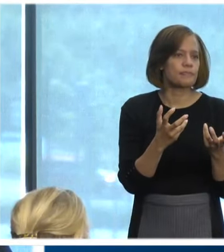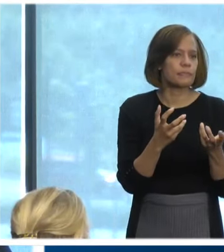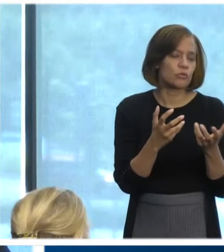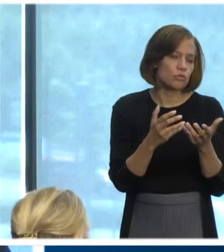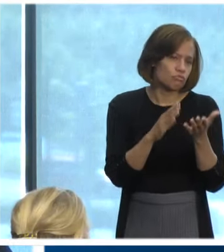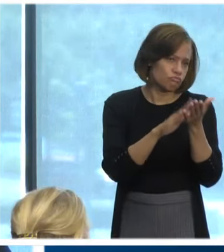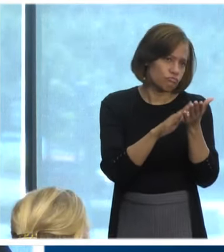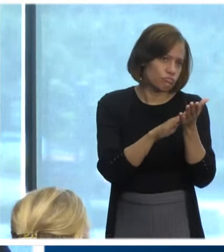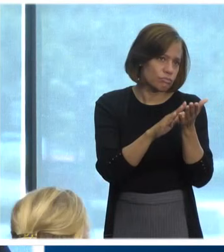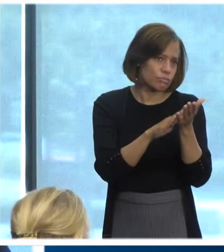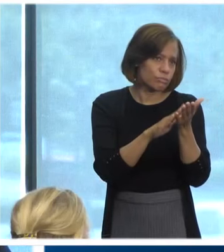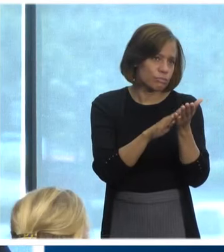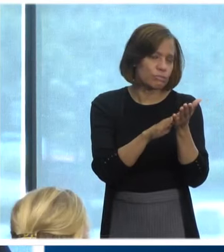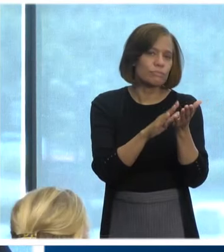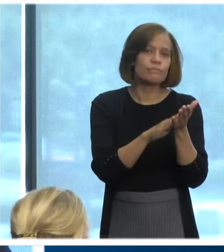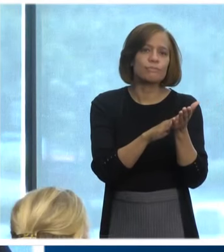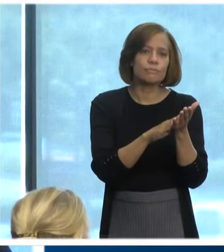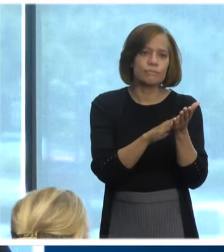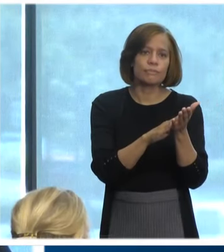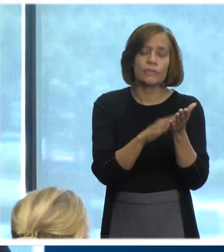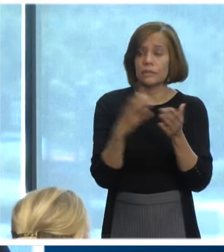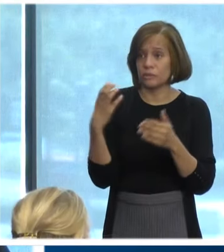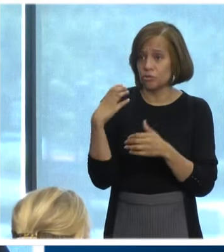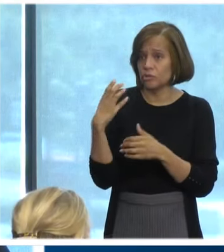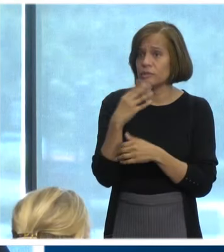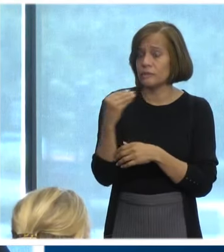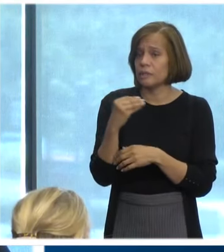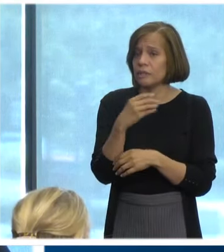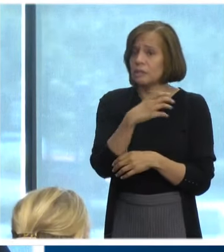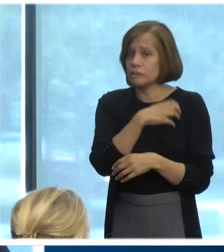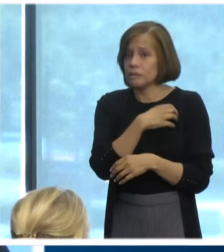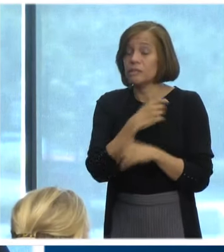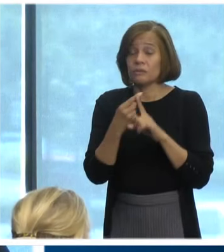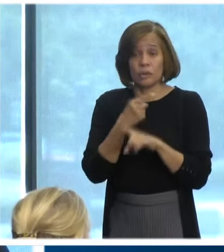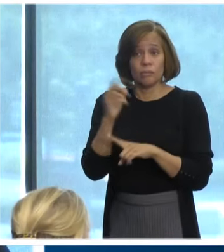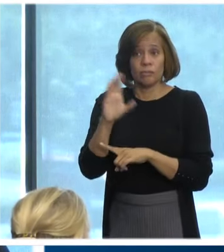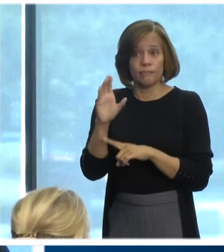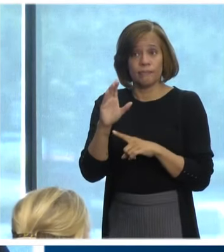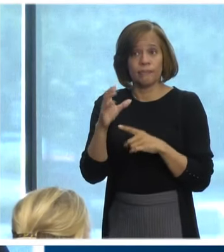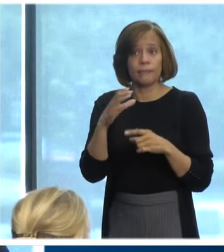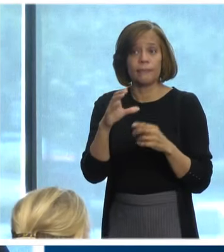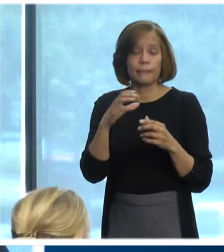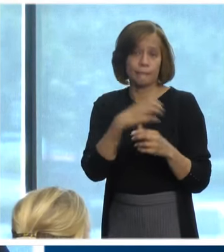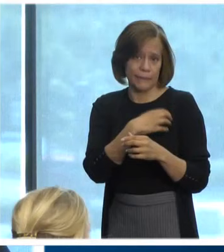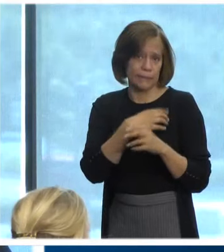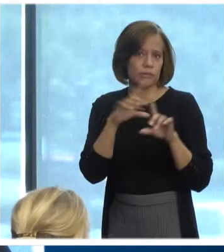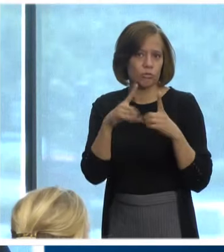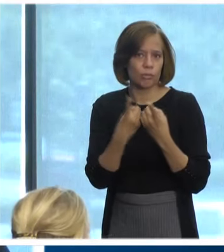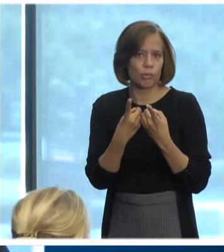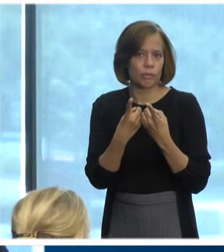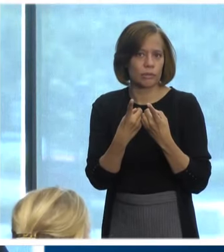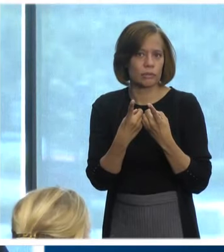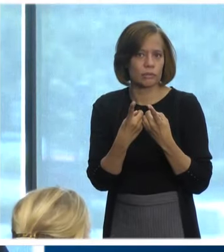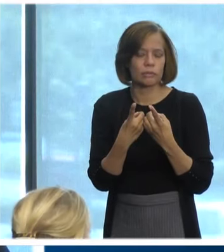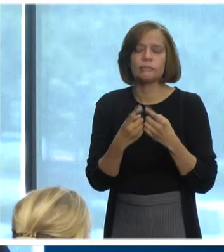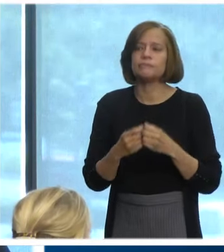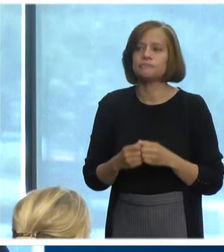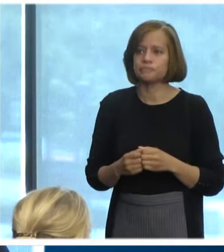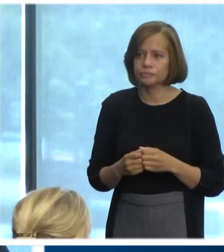commend the chief and officers from Columbus Police Department, because they, with no